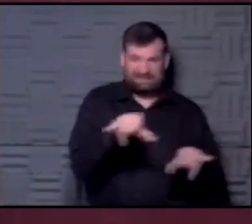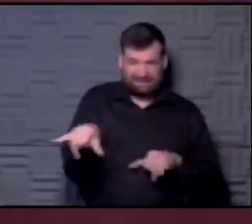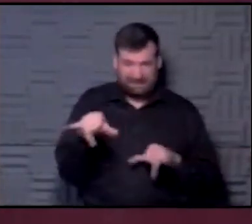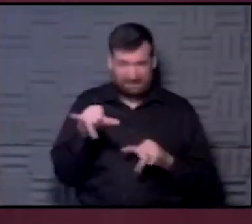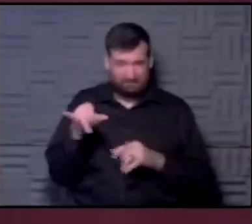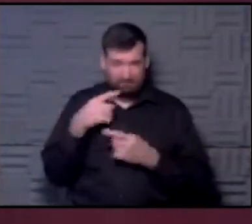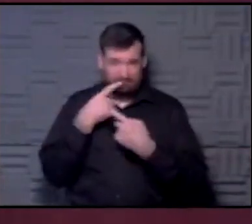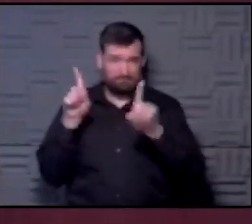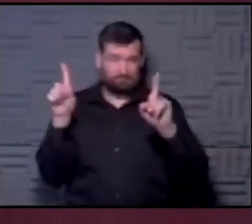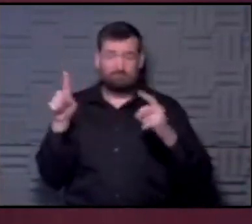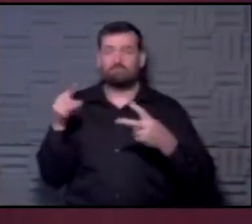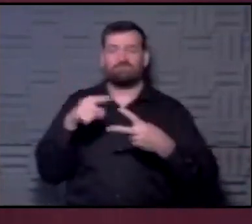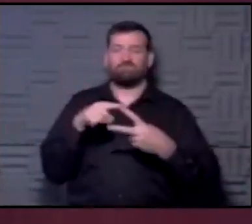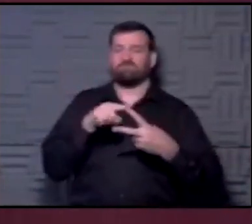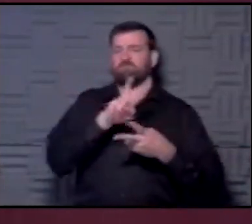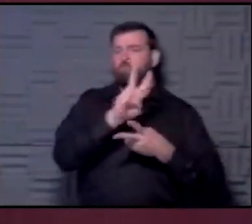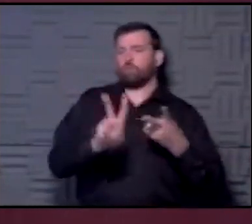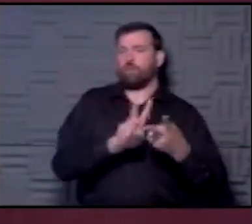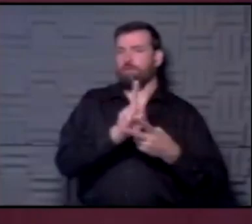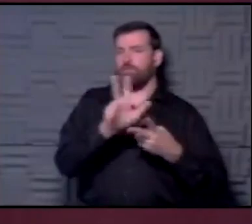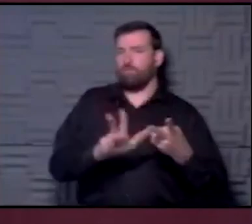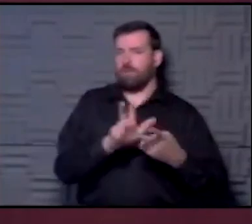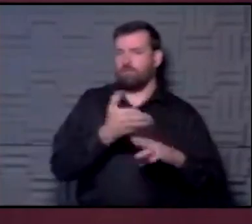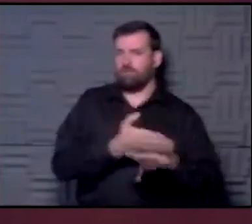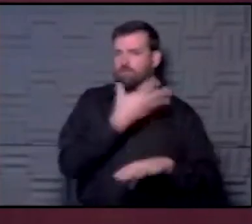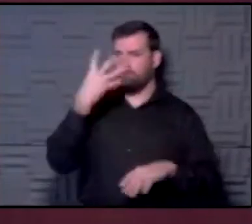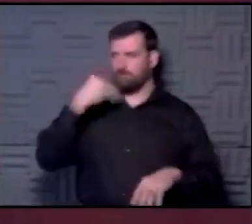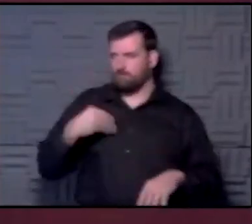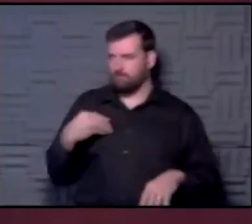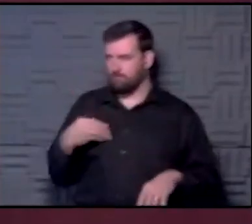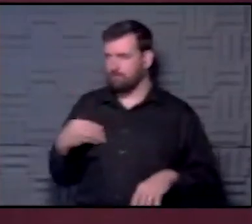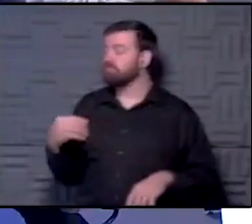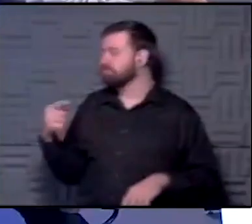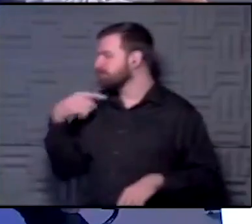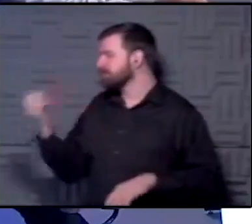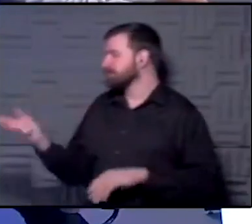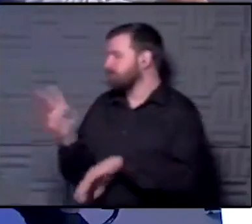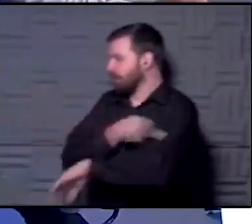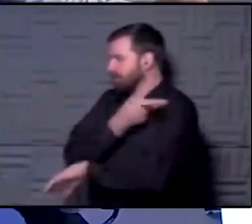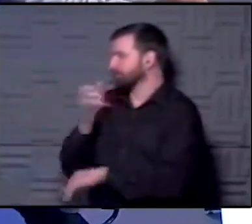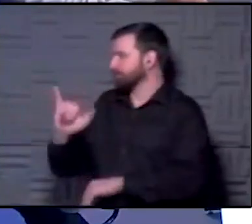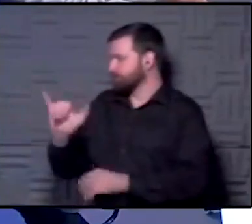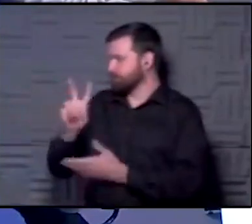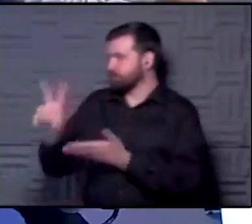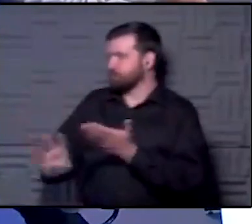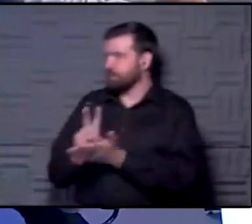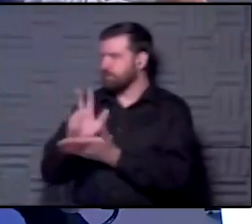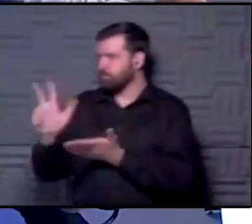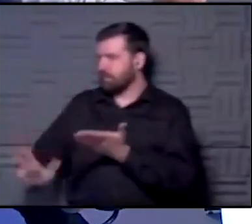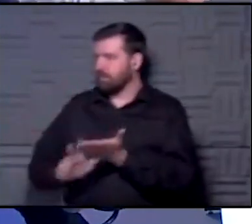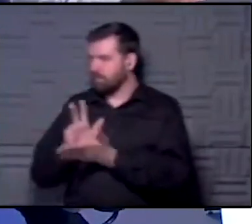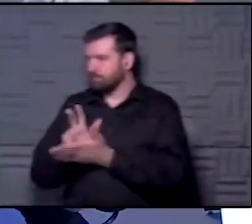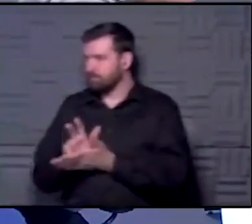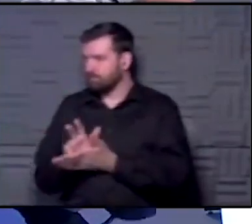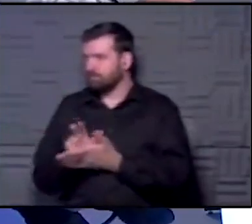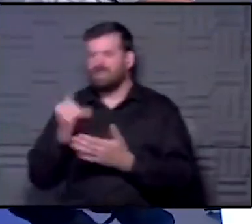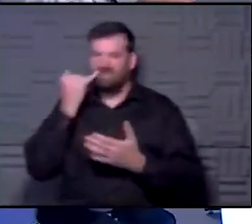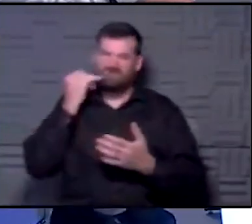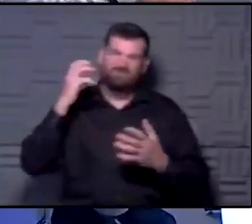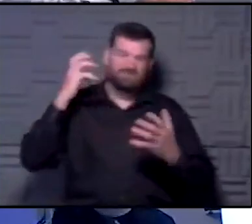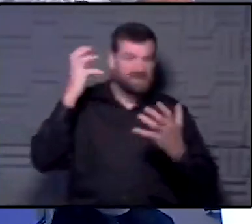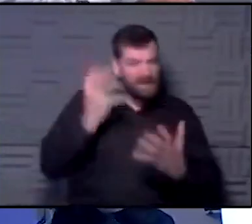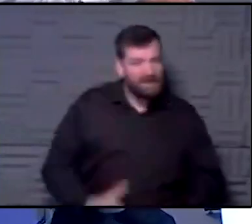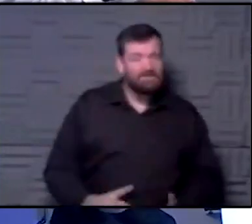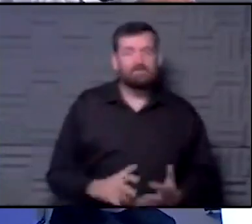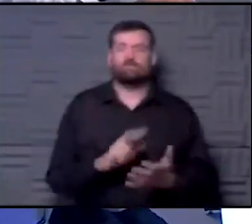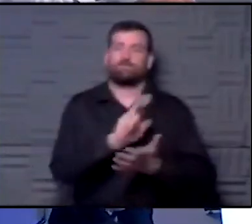question, roughly 2 to 3 hours is kind of what we're showing. That's what is we that- tell our patients, 2 to 3 hours. Yeah, Yeah. 2 to And 3 if you make a fatty hours. meal, it ought to be 3 to 4. If you're going to have a lighter meal,